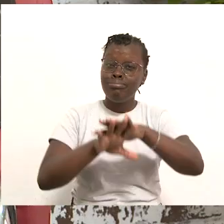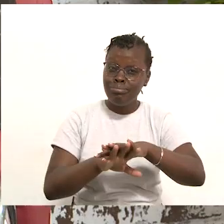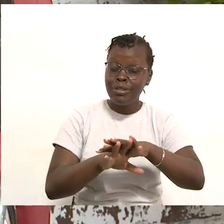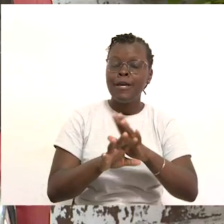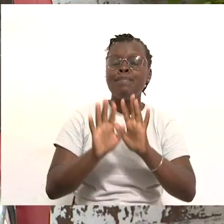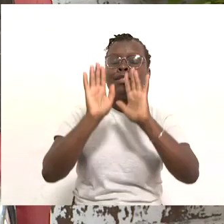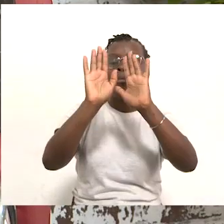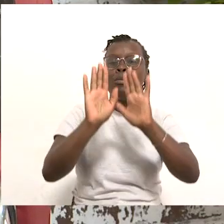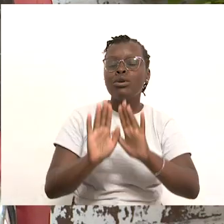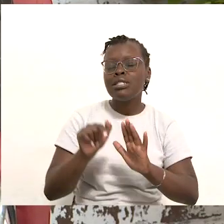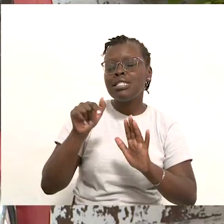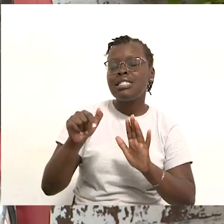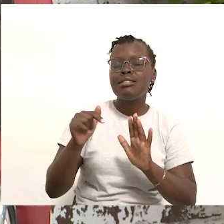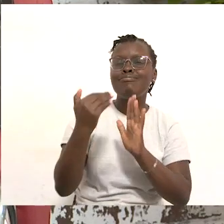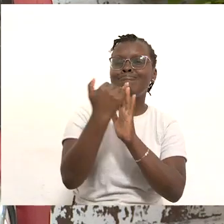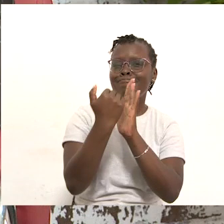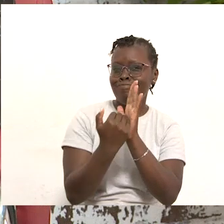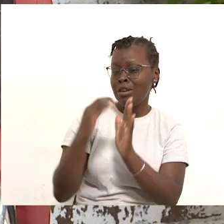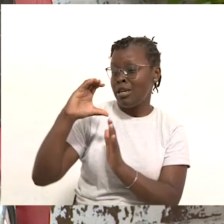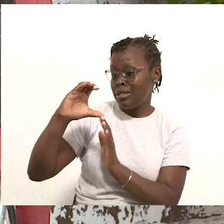relevancy of the curriculum. Now the CPC.